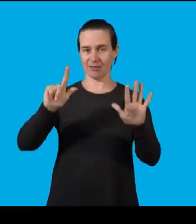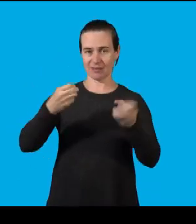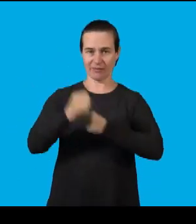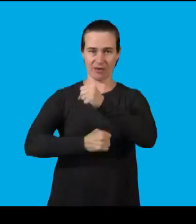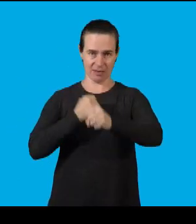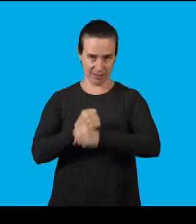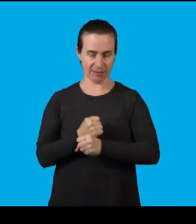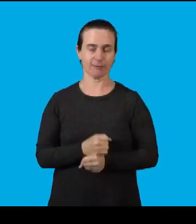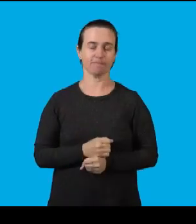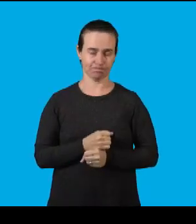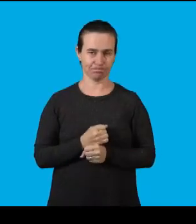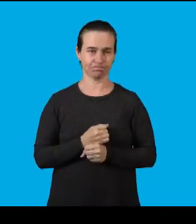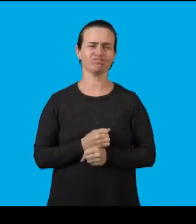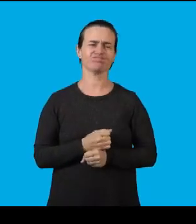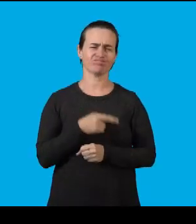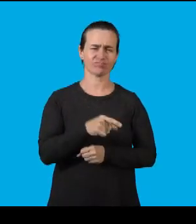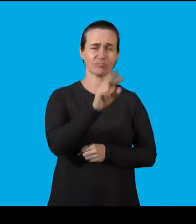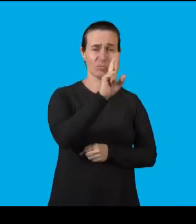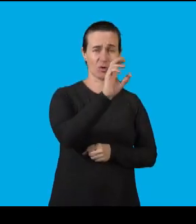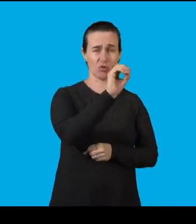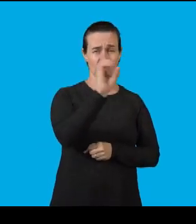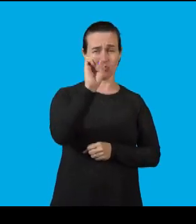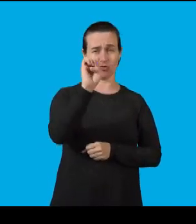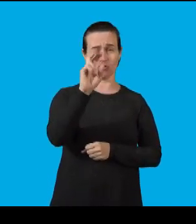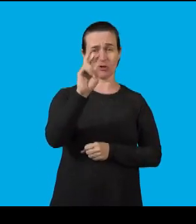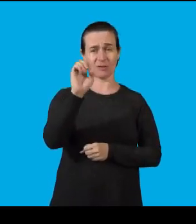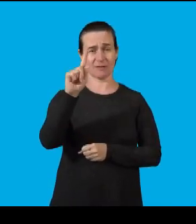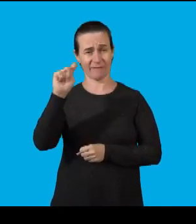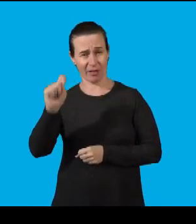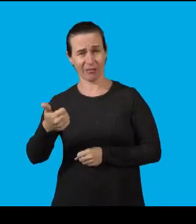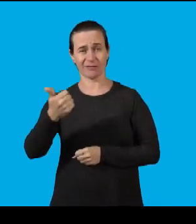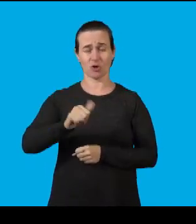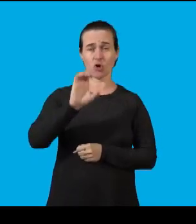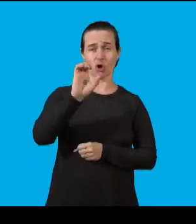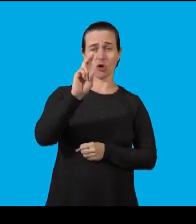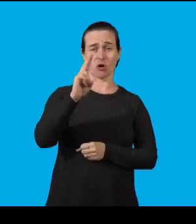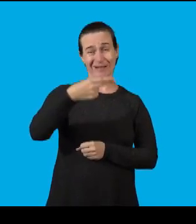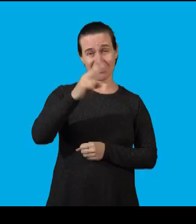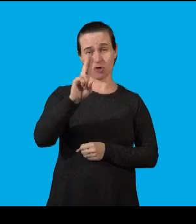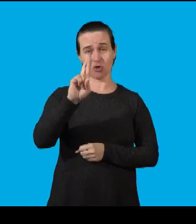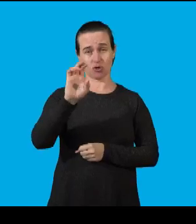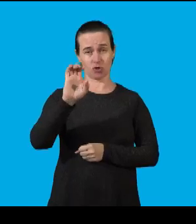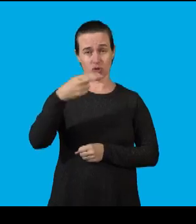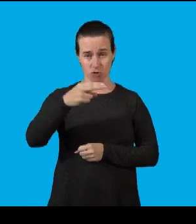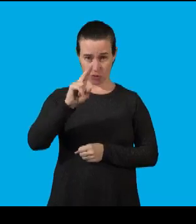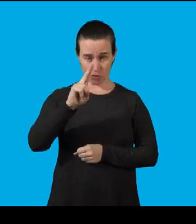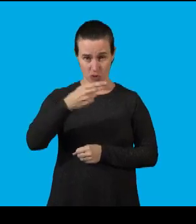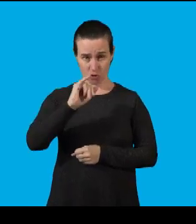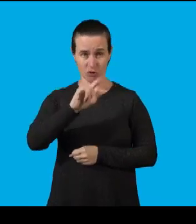there is, it's a straight extraction from the source. Roosevelt and Churchill were able to